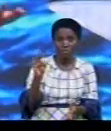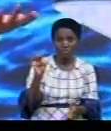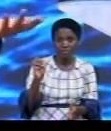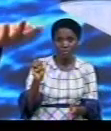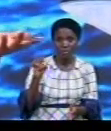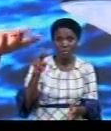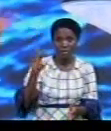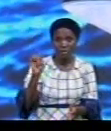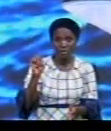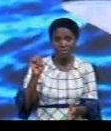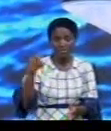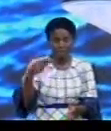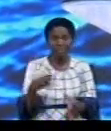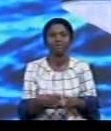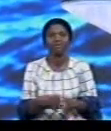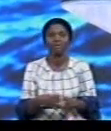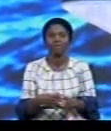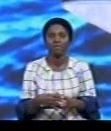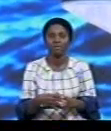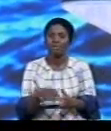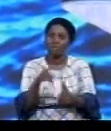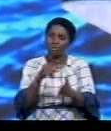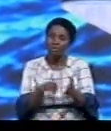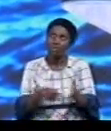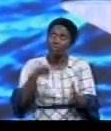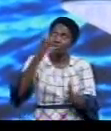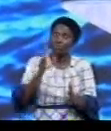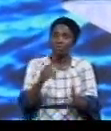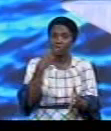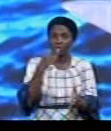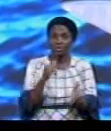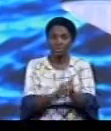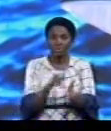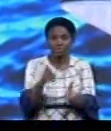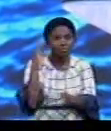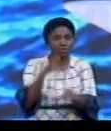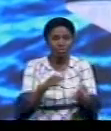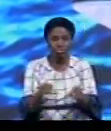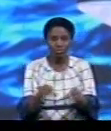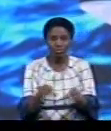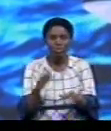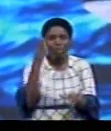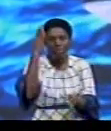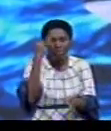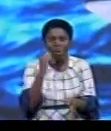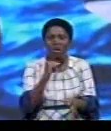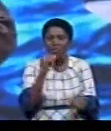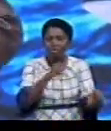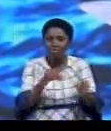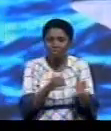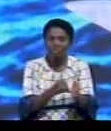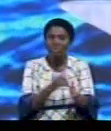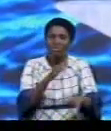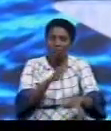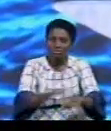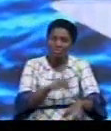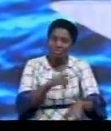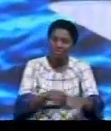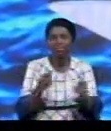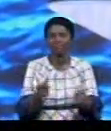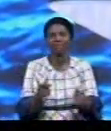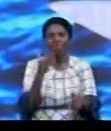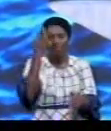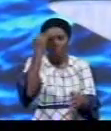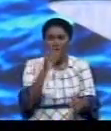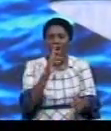you do it immediately? Why are you fighting? Why are you wasting time? Why are you, going to this and going to that? Why are you